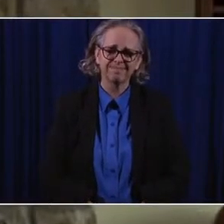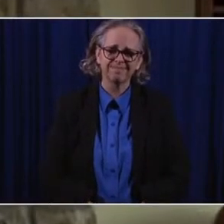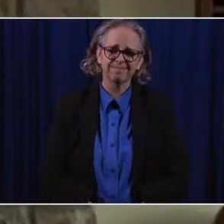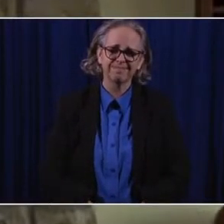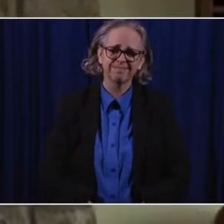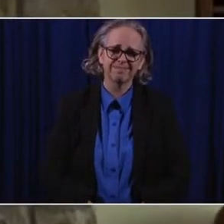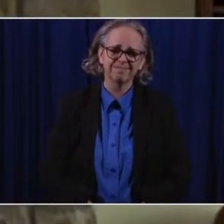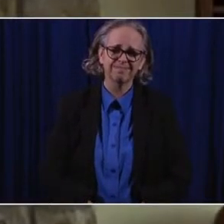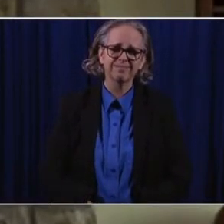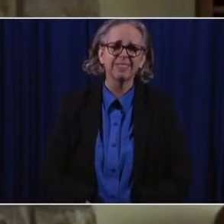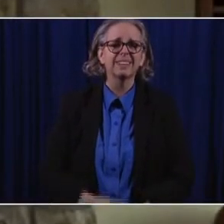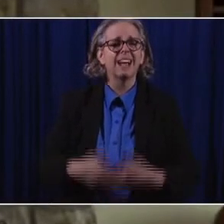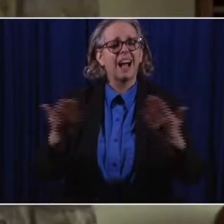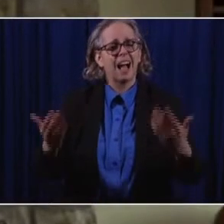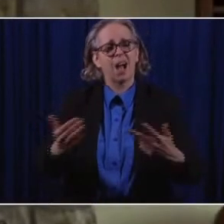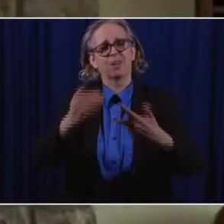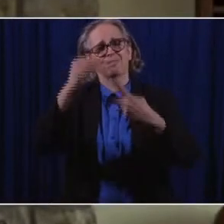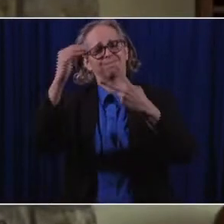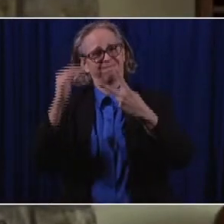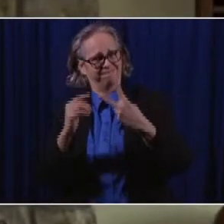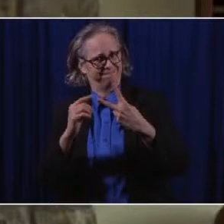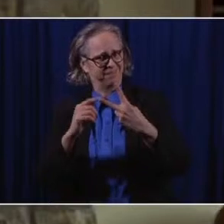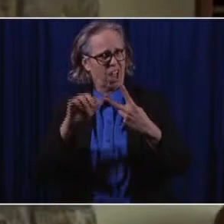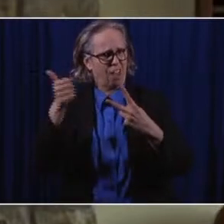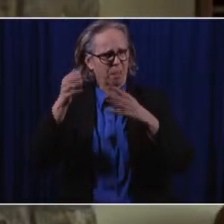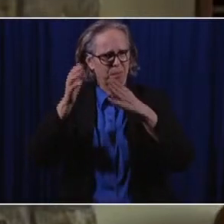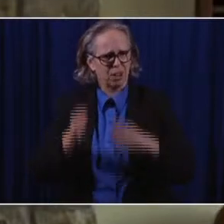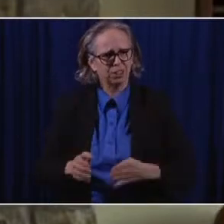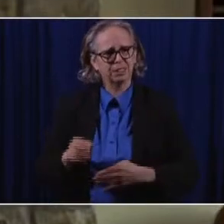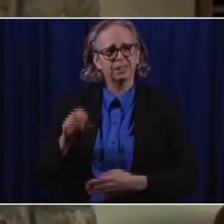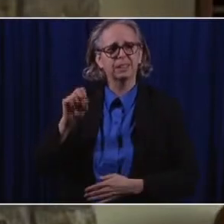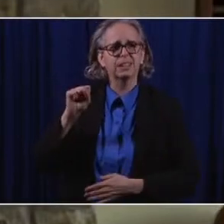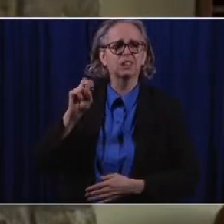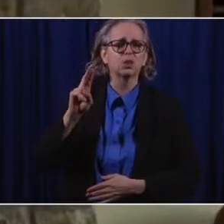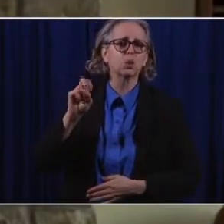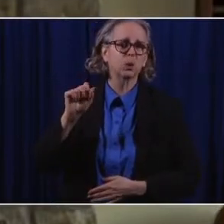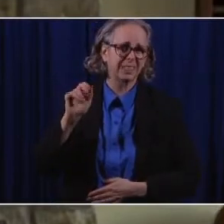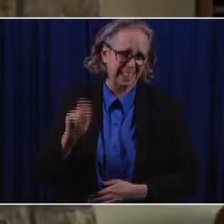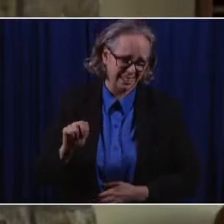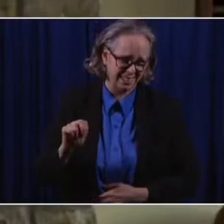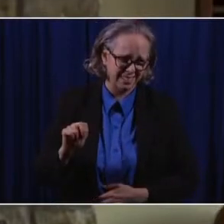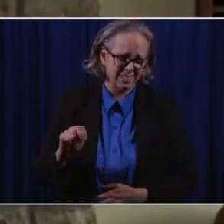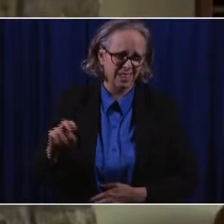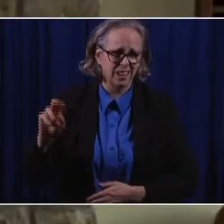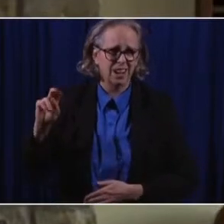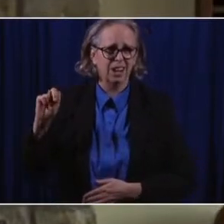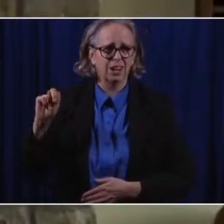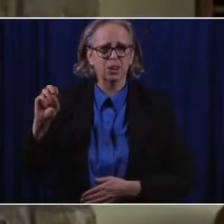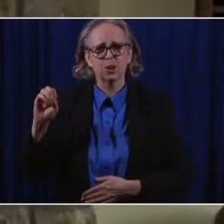Let me move now. We'll talk with Susan Norwell from Middletown.